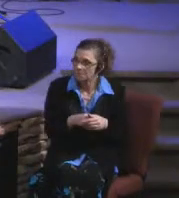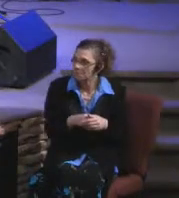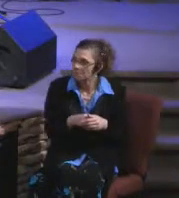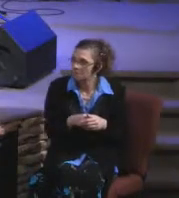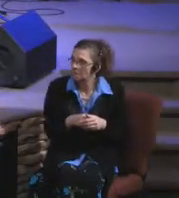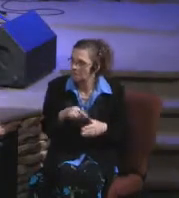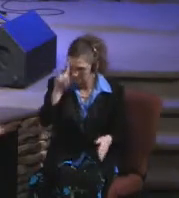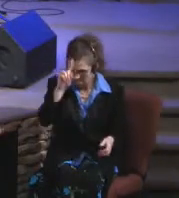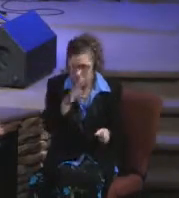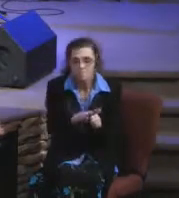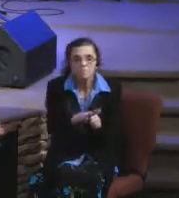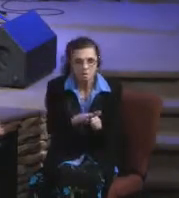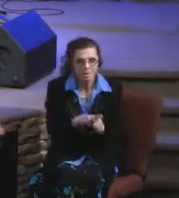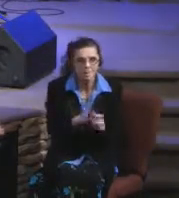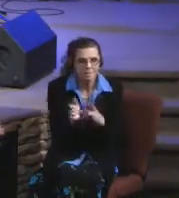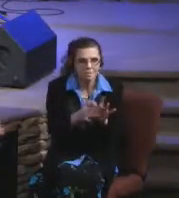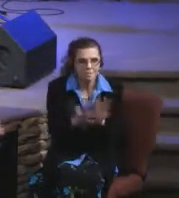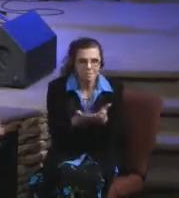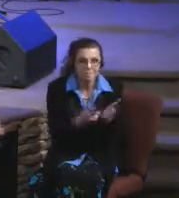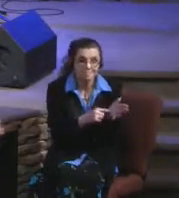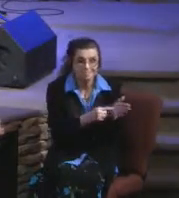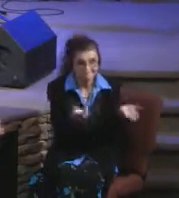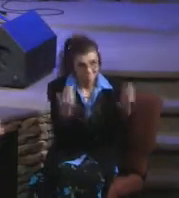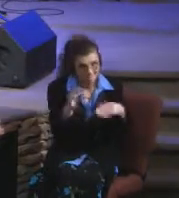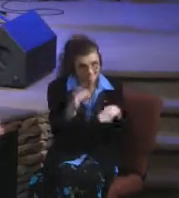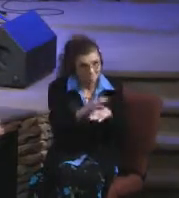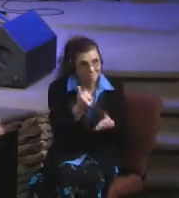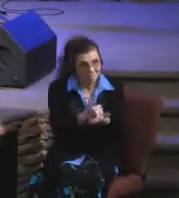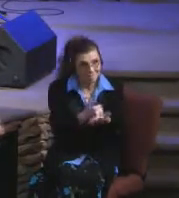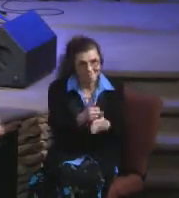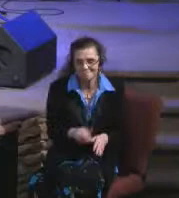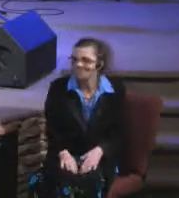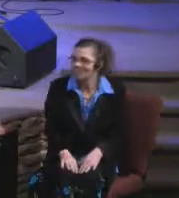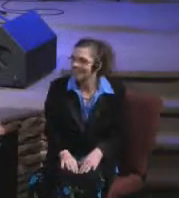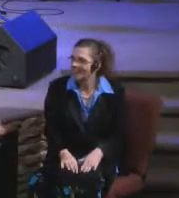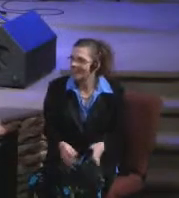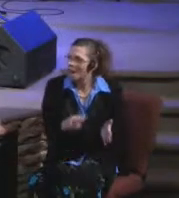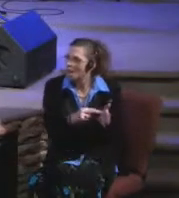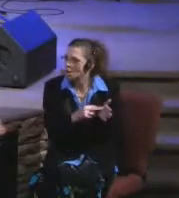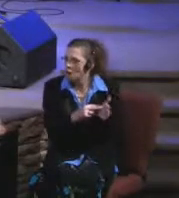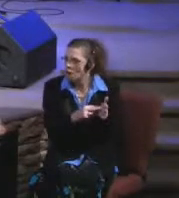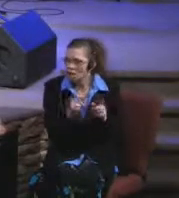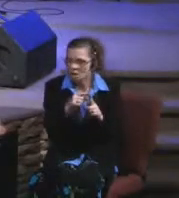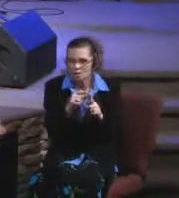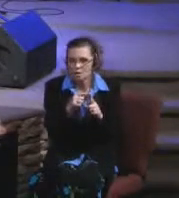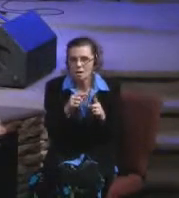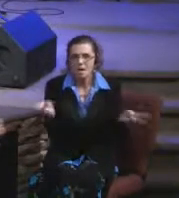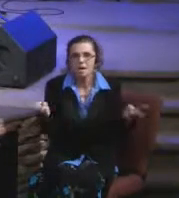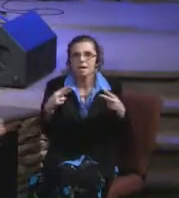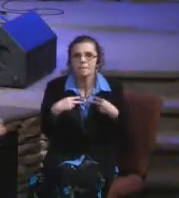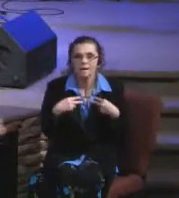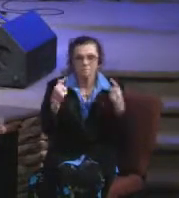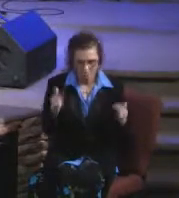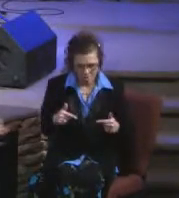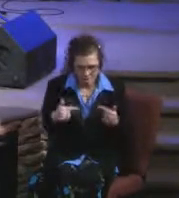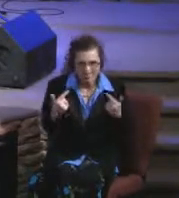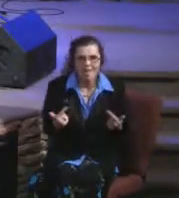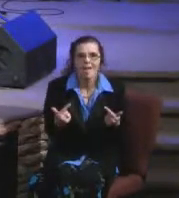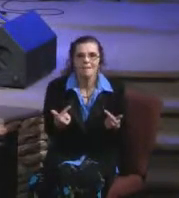How many believe it's important to read the Bible when you come to church? Amen. So I want us to look in the Word today and apply this to our